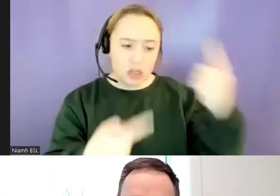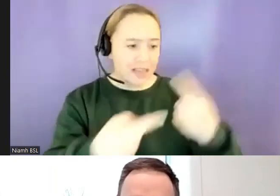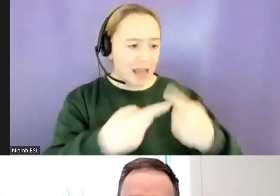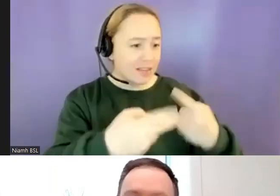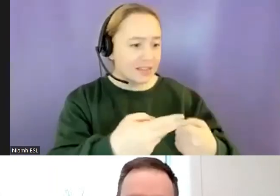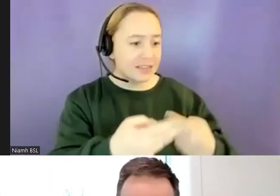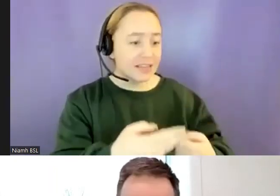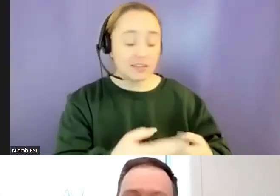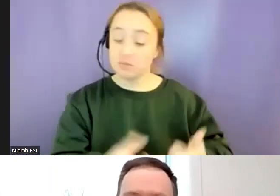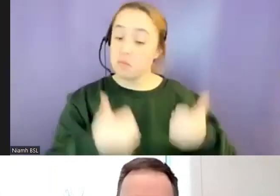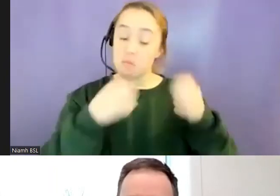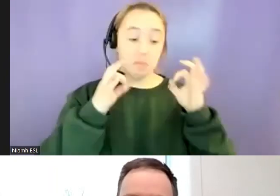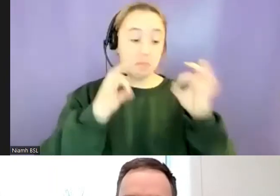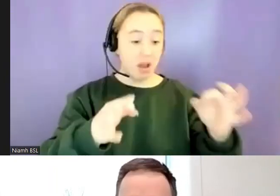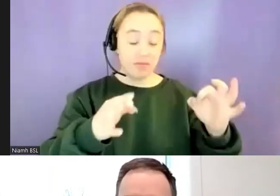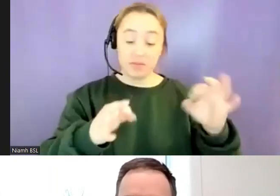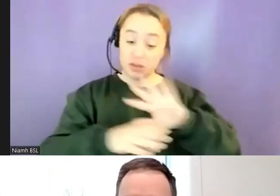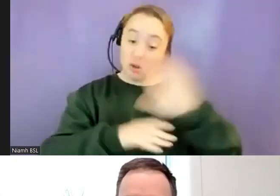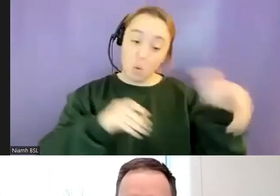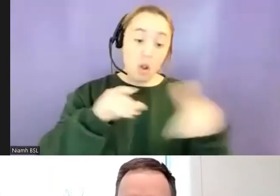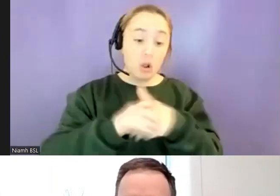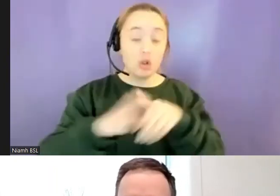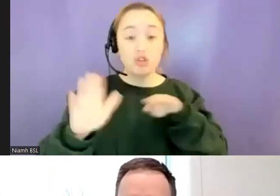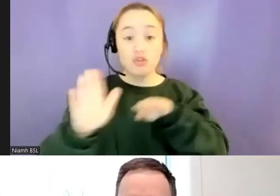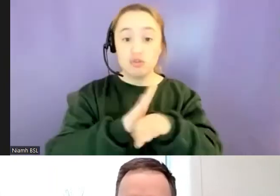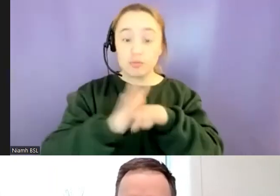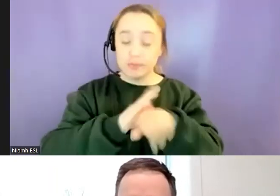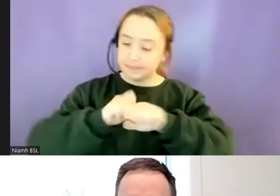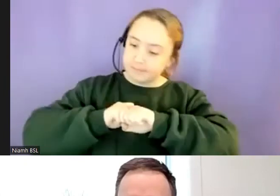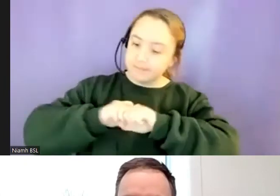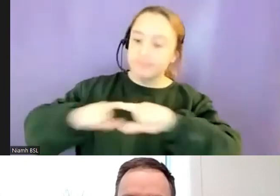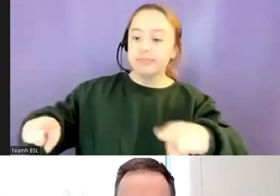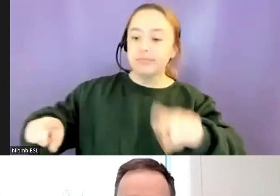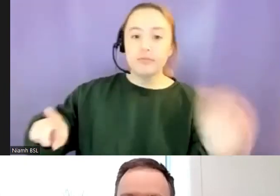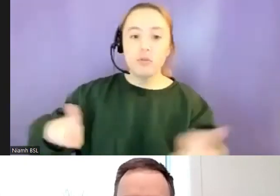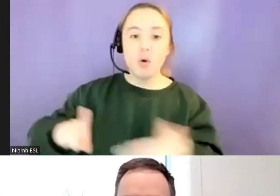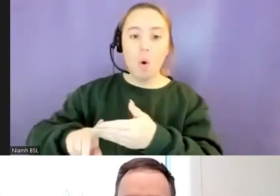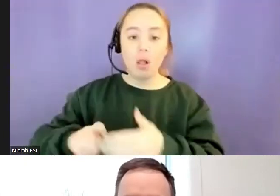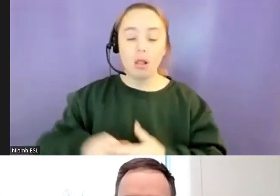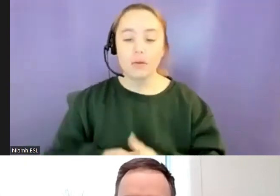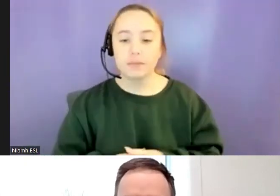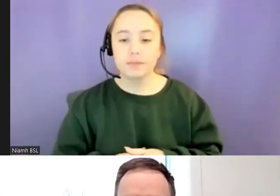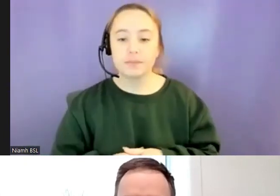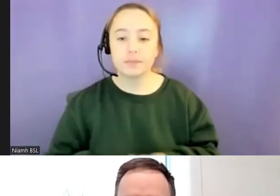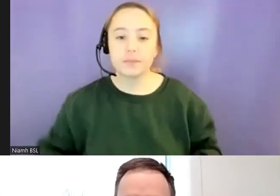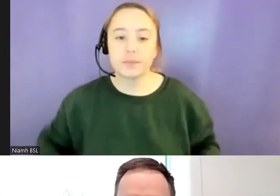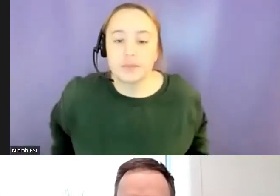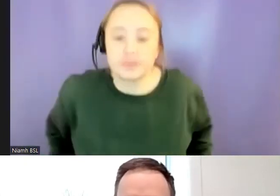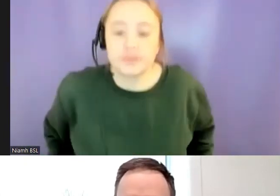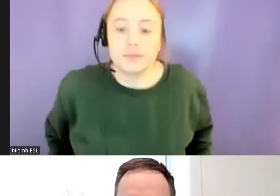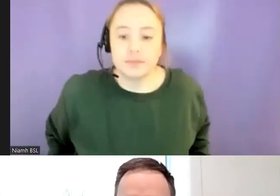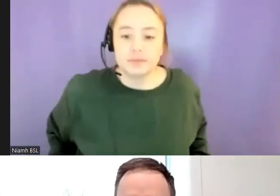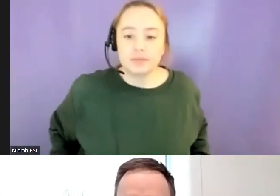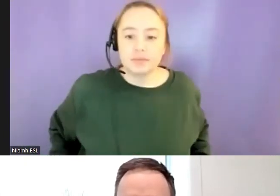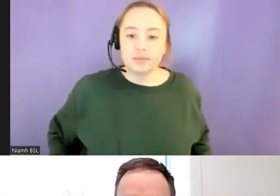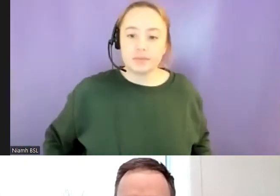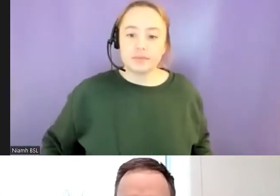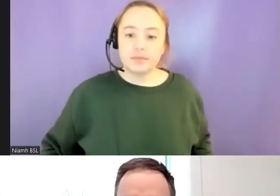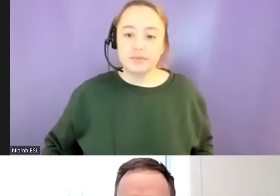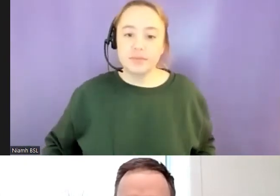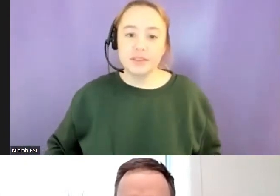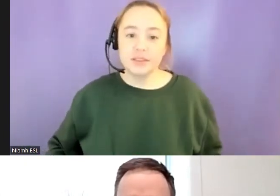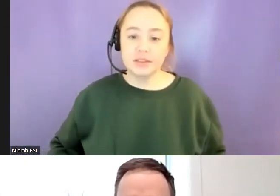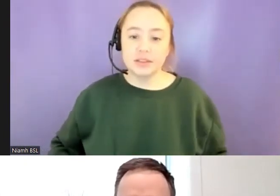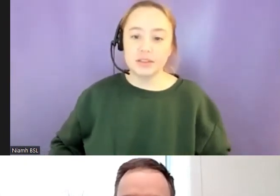that information back out in any form that we can across all of our garages. Because you know, we can only assume that it's a gap